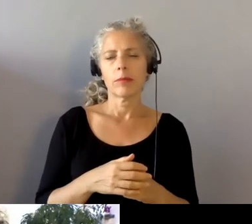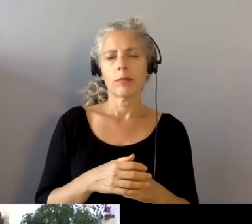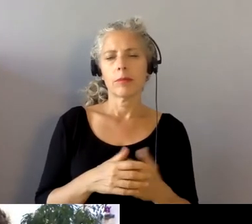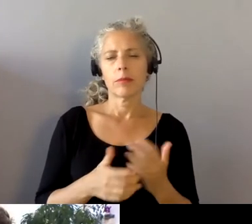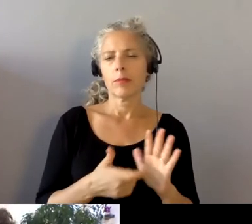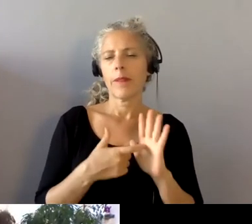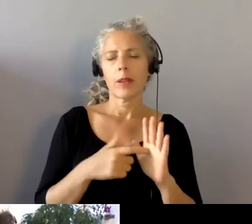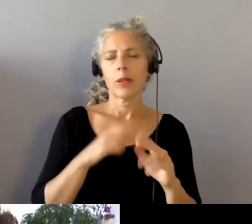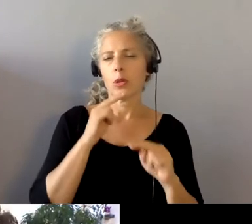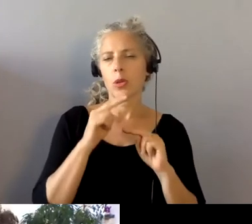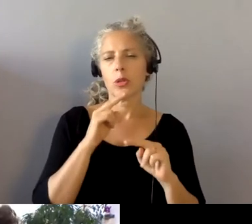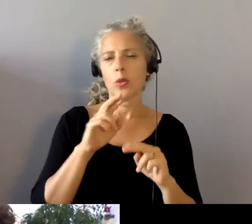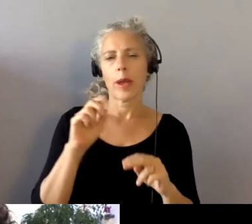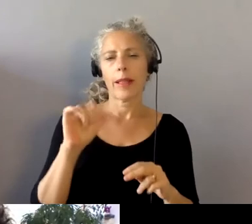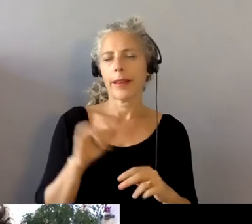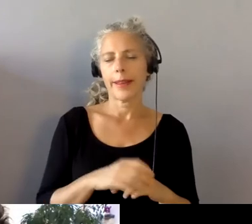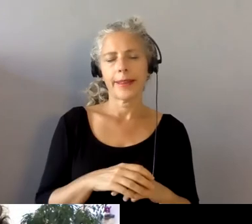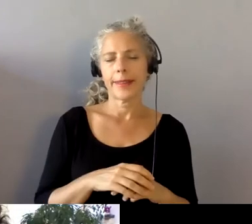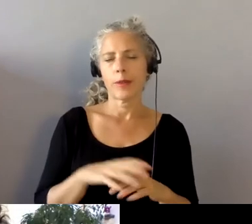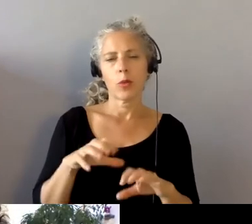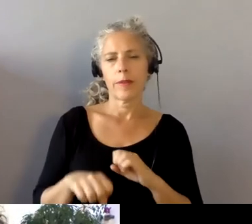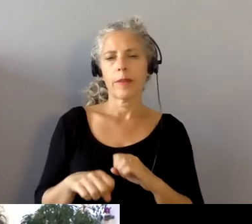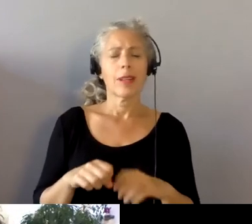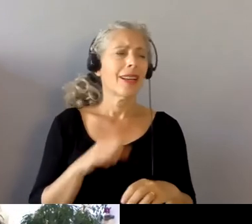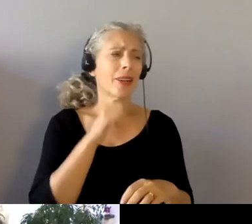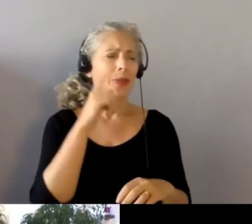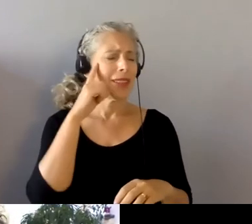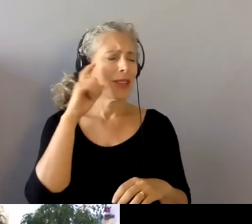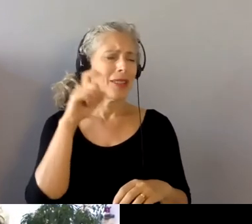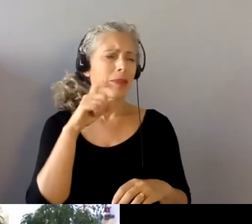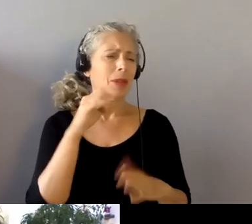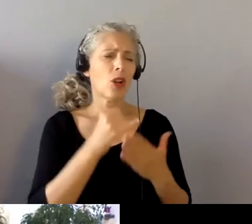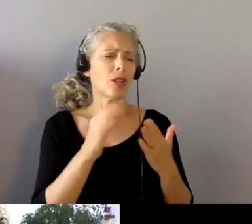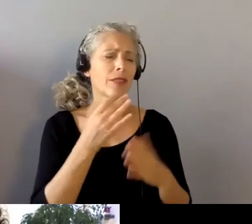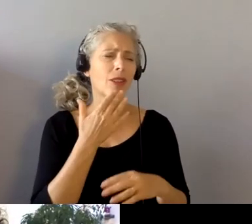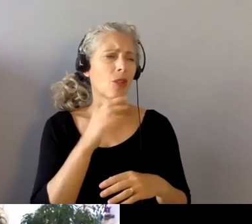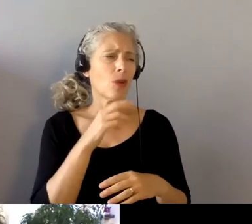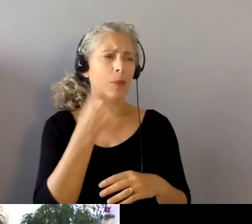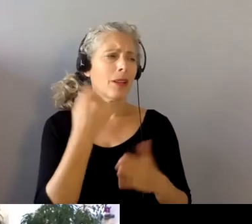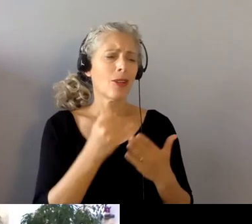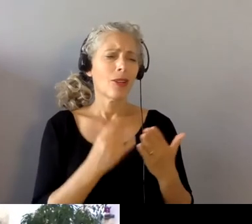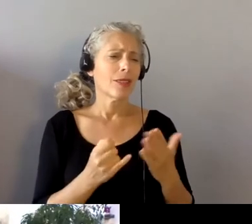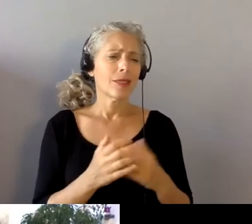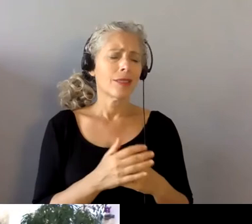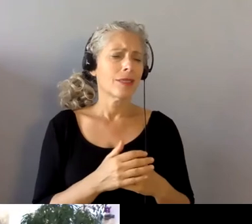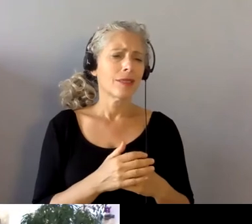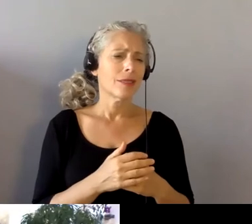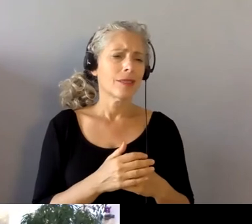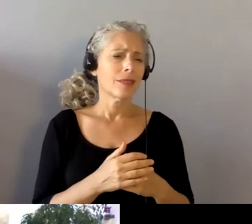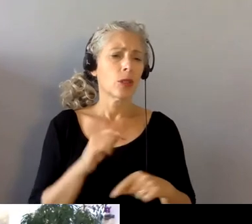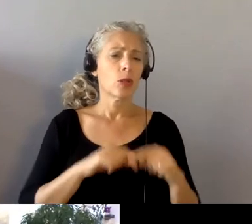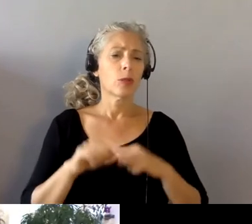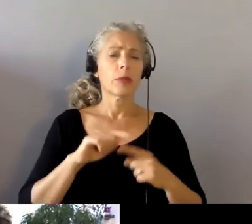negotiate the reality of that. And to be honest, I don't even think that you need to be an artist of color or a Black artist. I mean, goes back